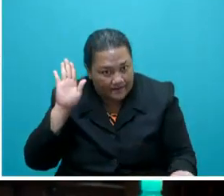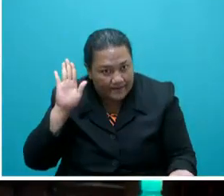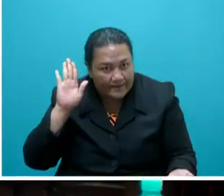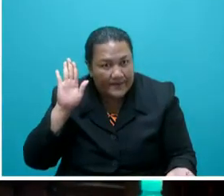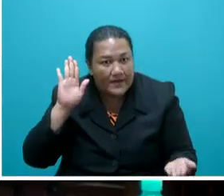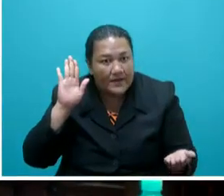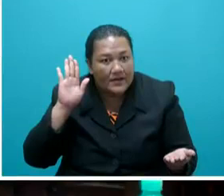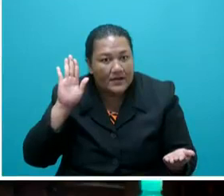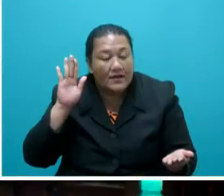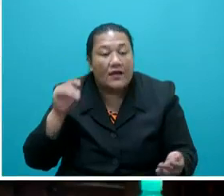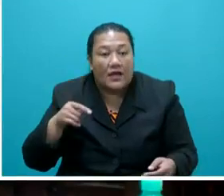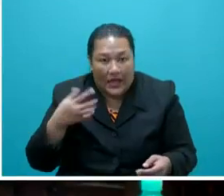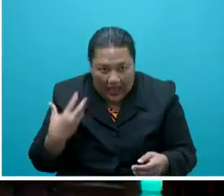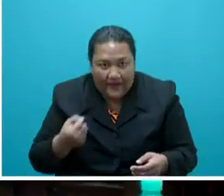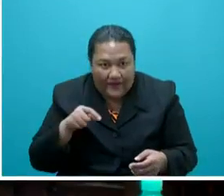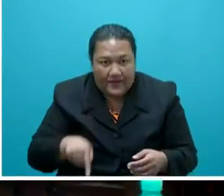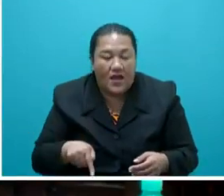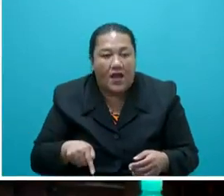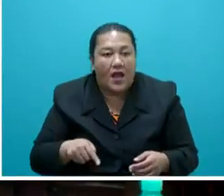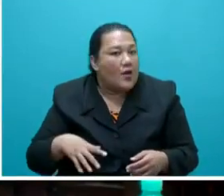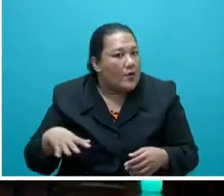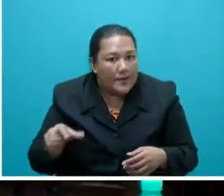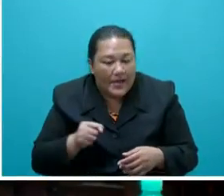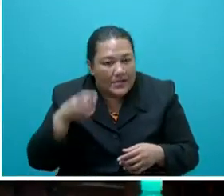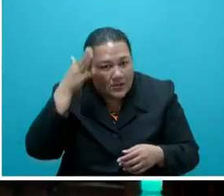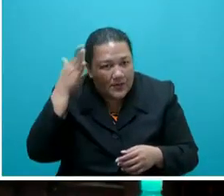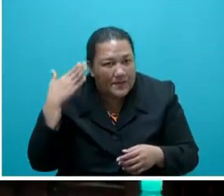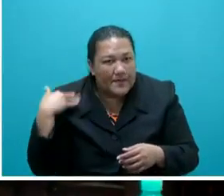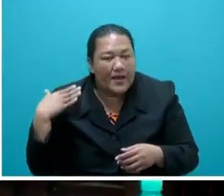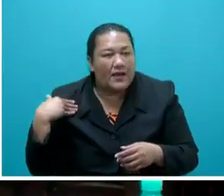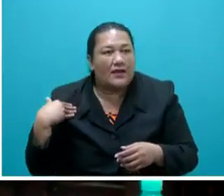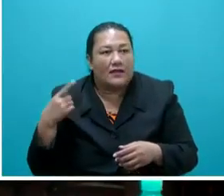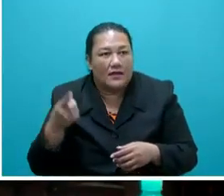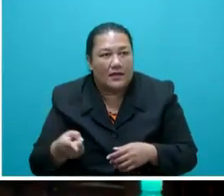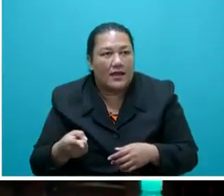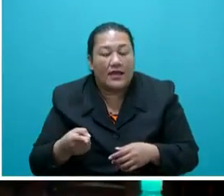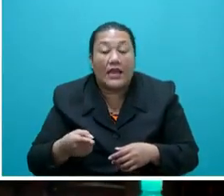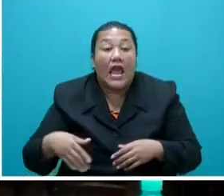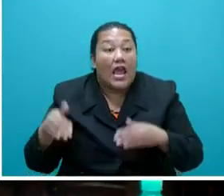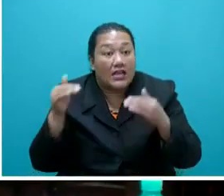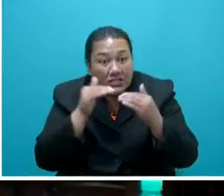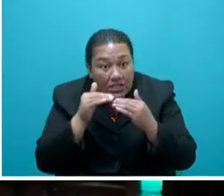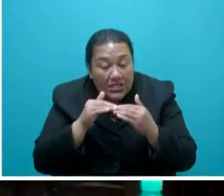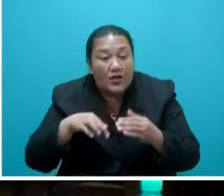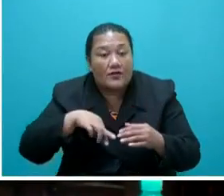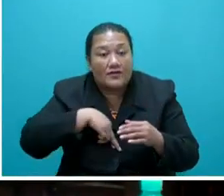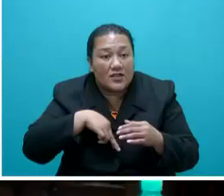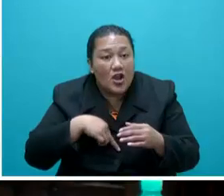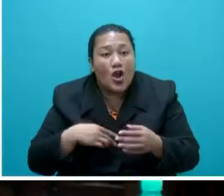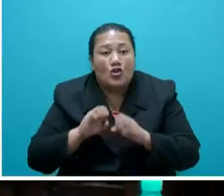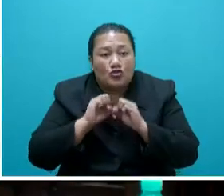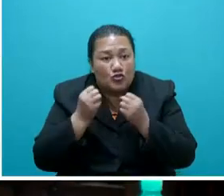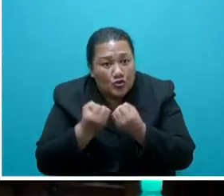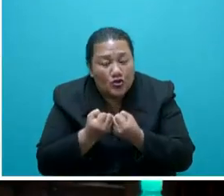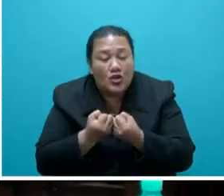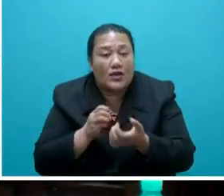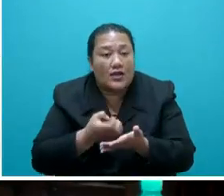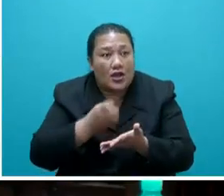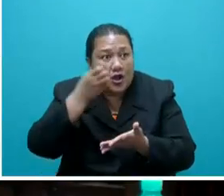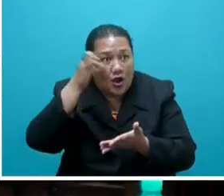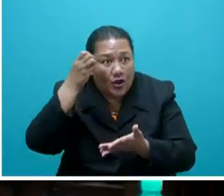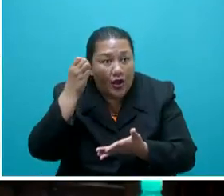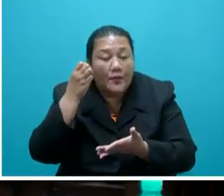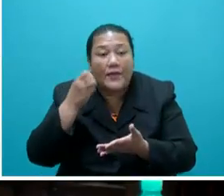Excellency spoke about doing what is best for our country and that we think beyond gender, ethnicity, religion, and socioeconomic status. The destiny